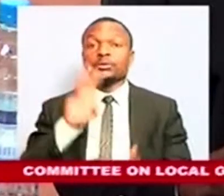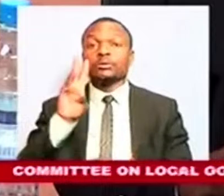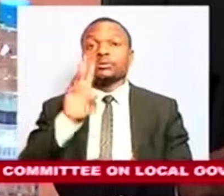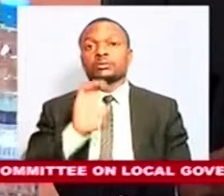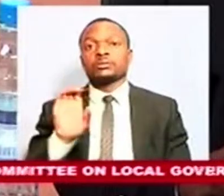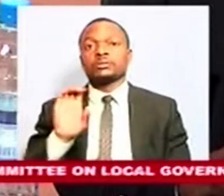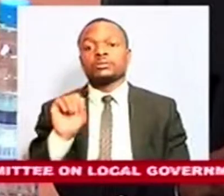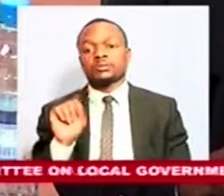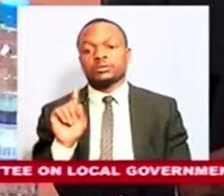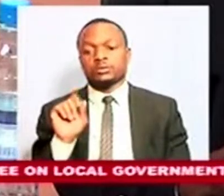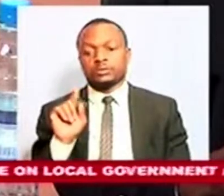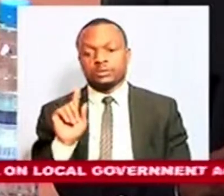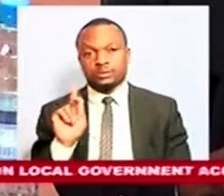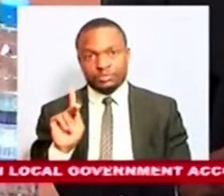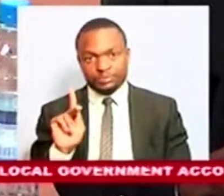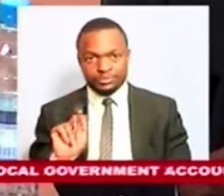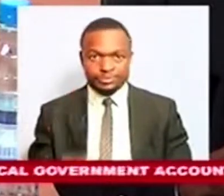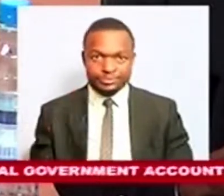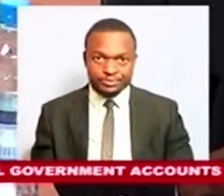21,150,611.